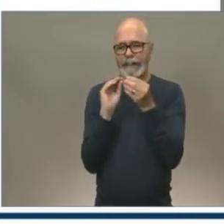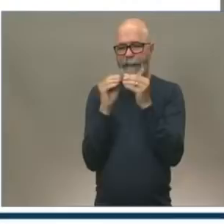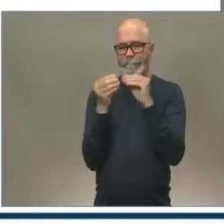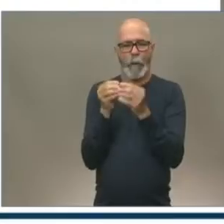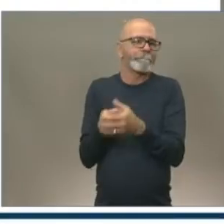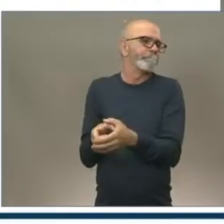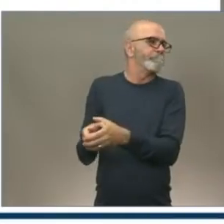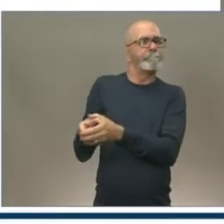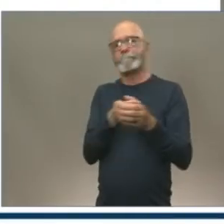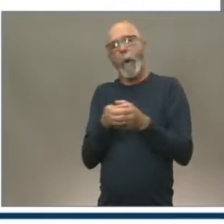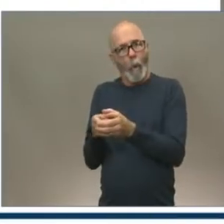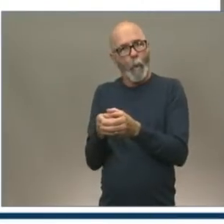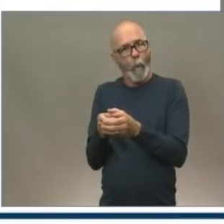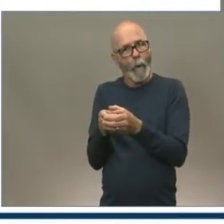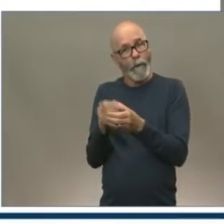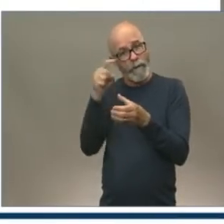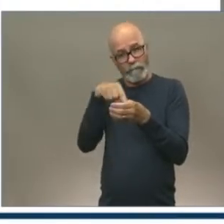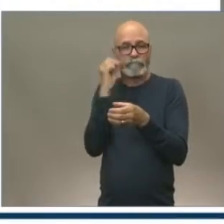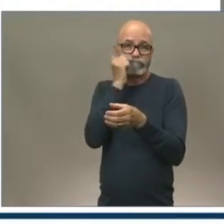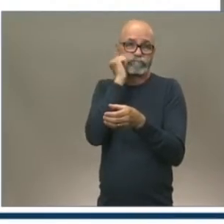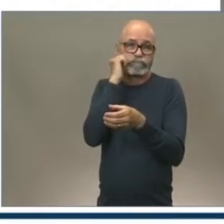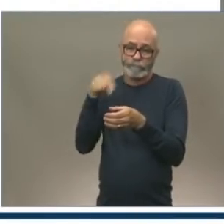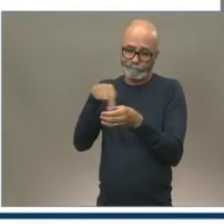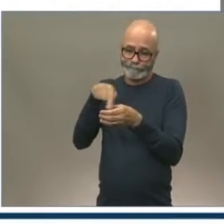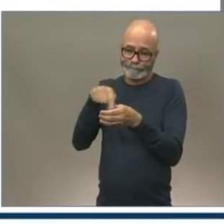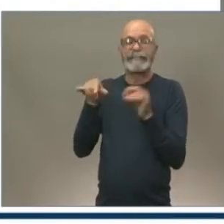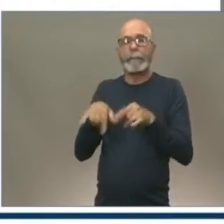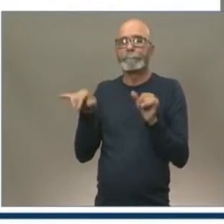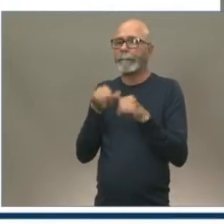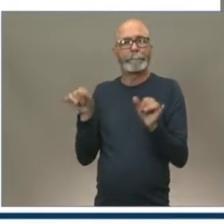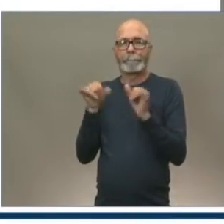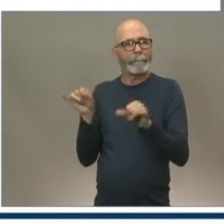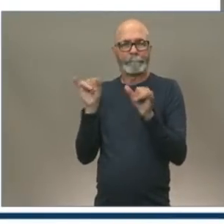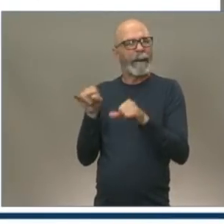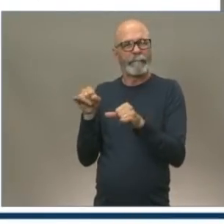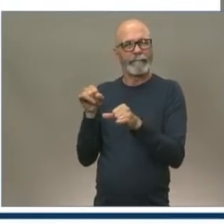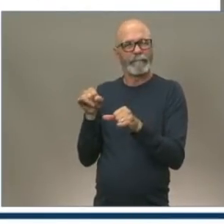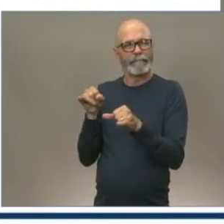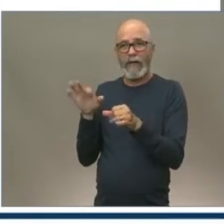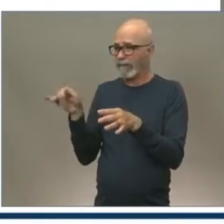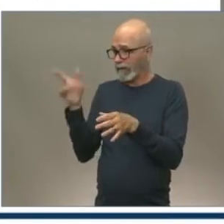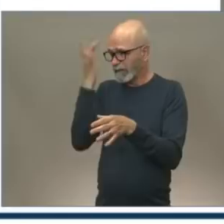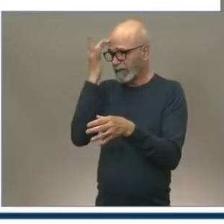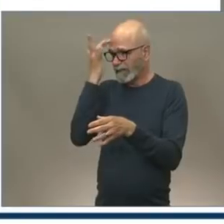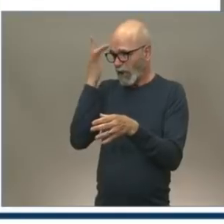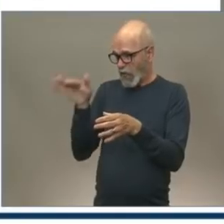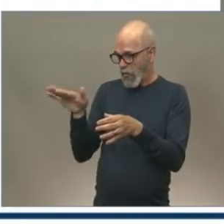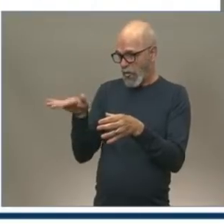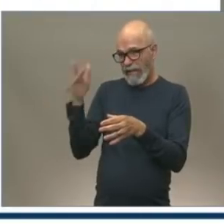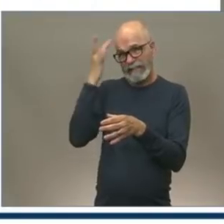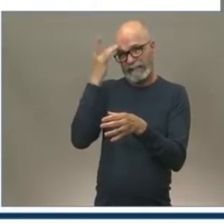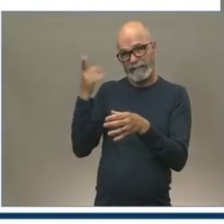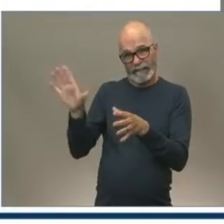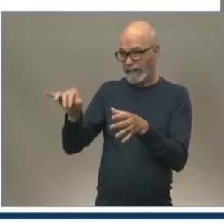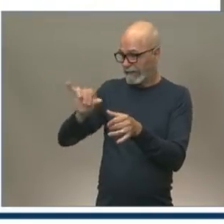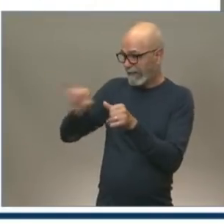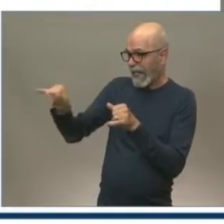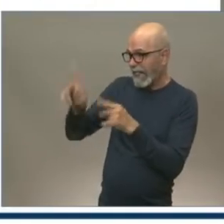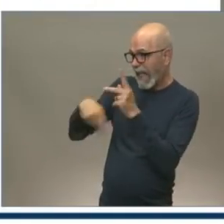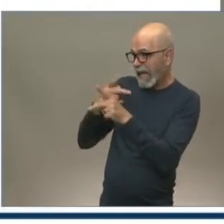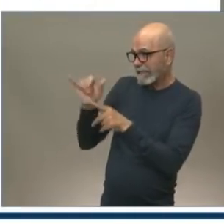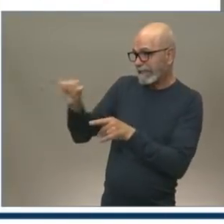group. Do not have close contact with people who are supposed to be quarantining or isolating, whether it's from travel